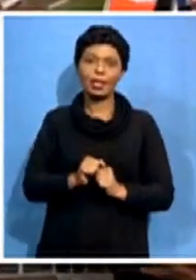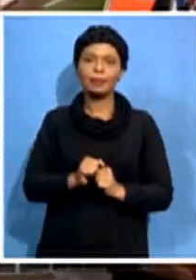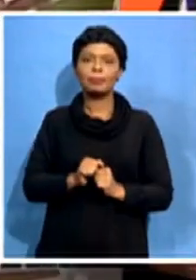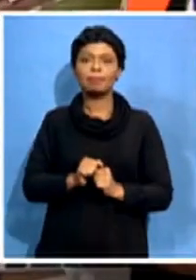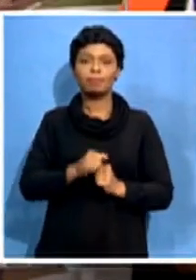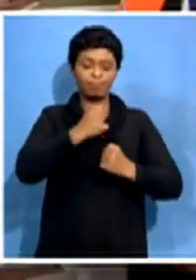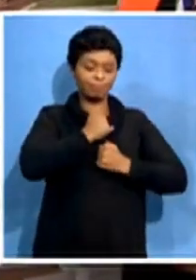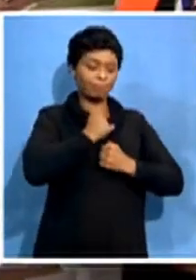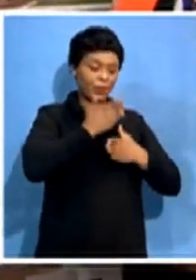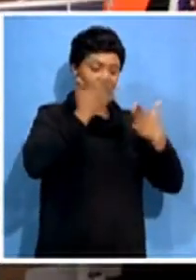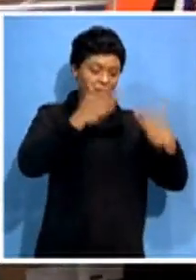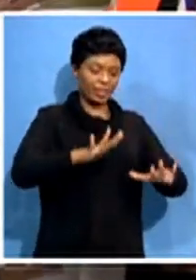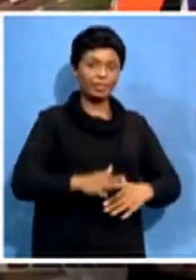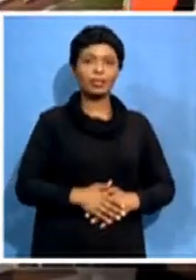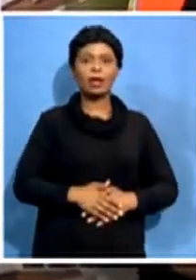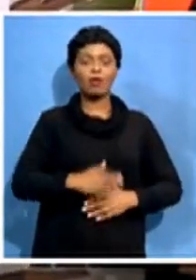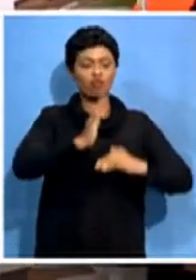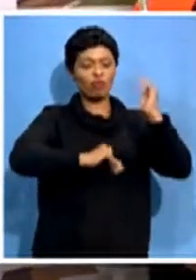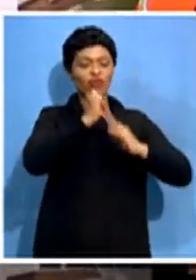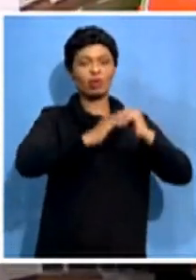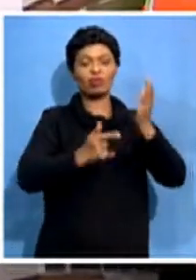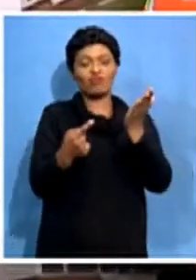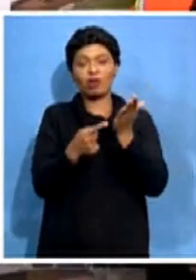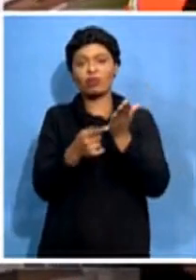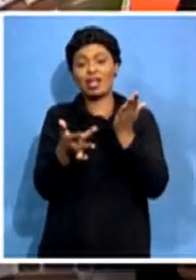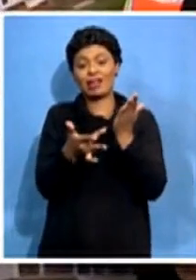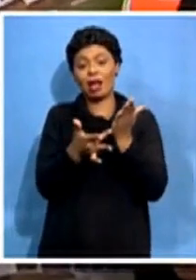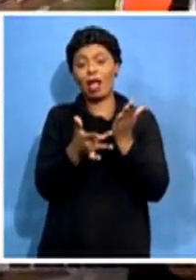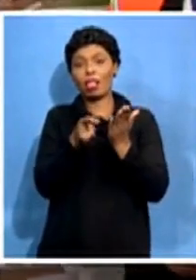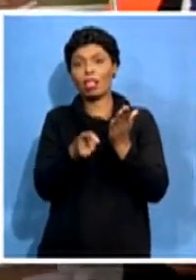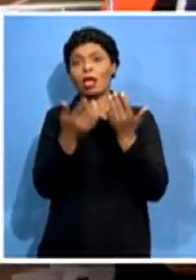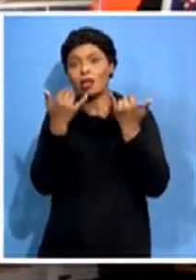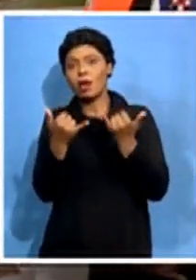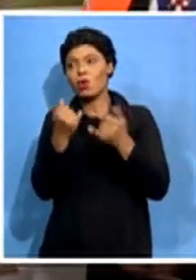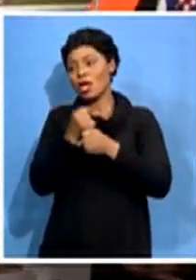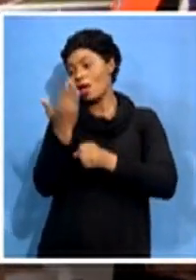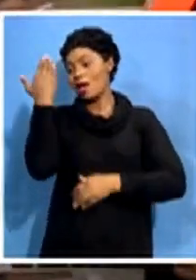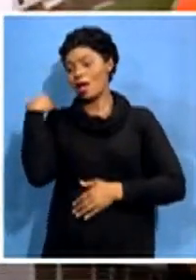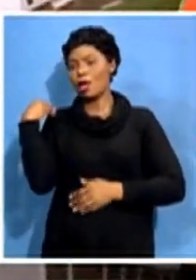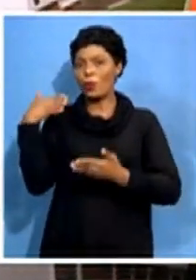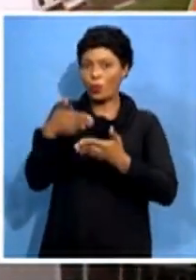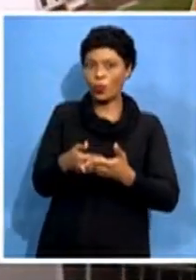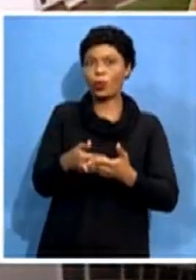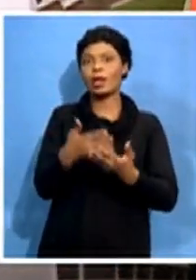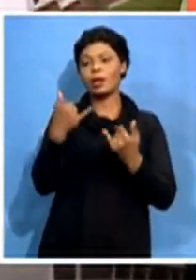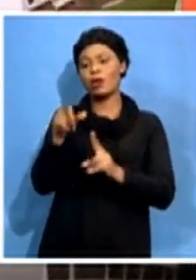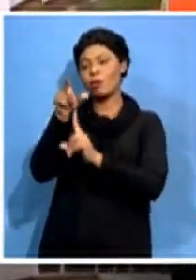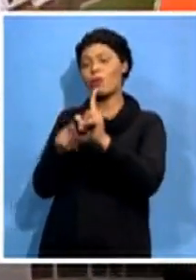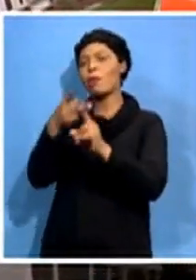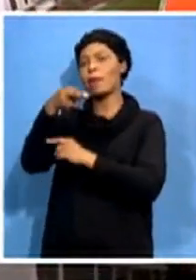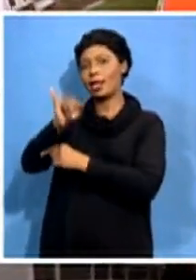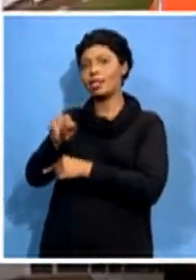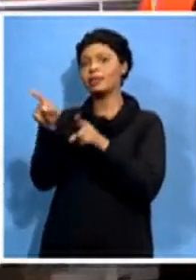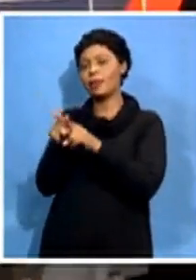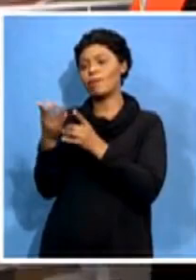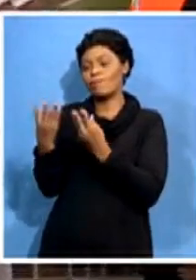from when you were last year, just over a year ago, to now. I will ask Kelly to address that, and we will chip in as it becomes